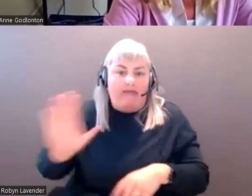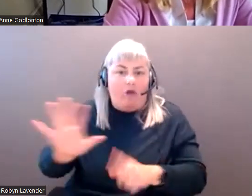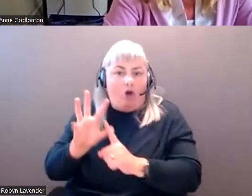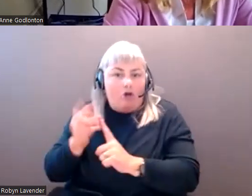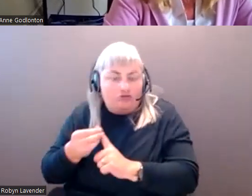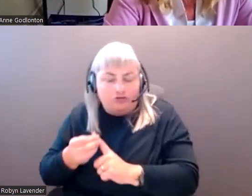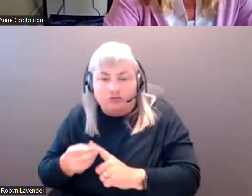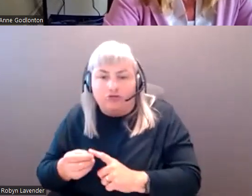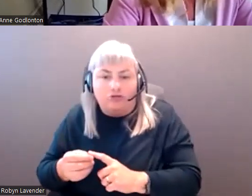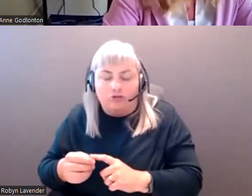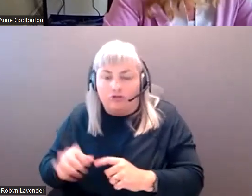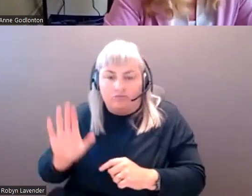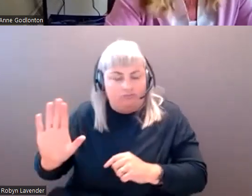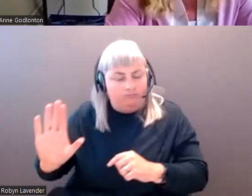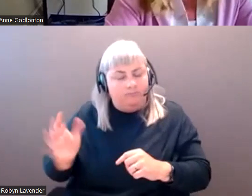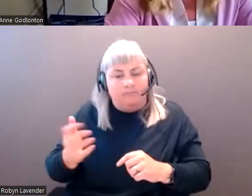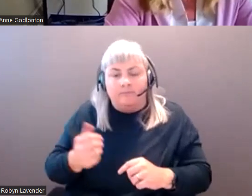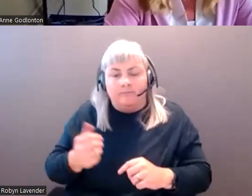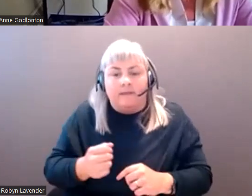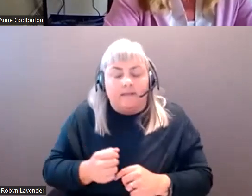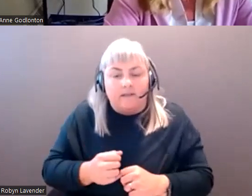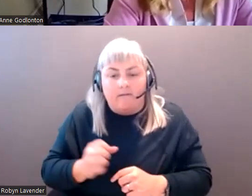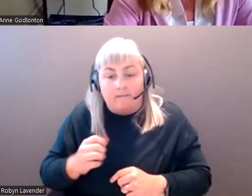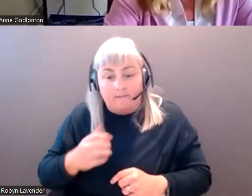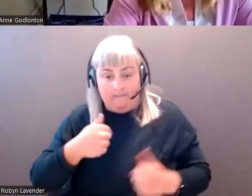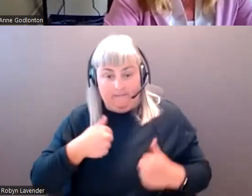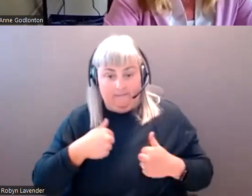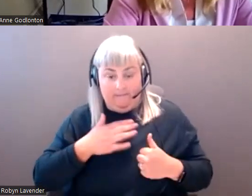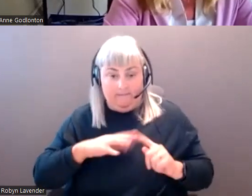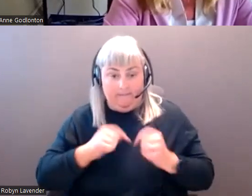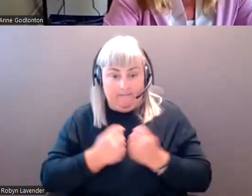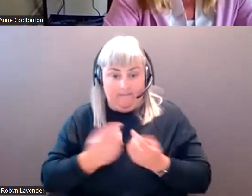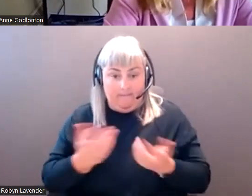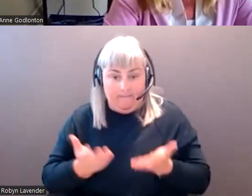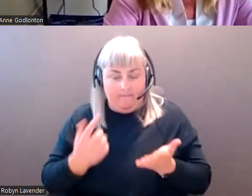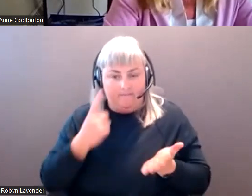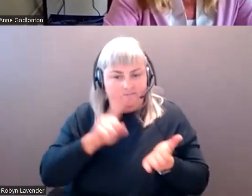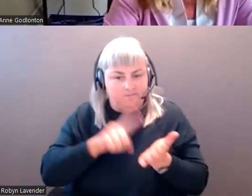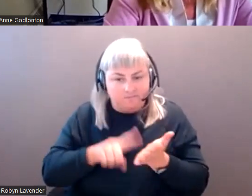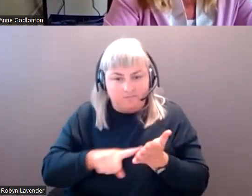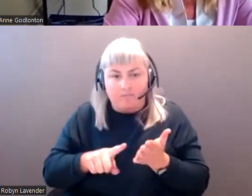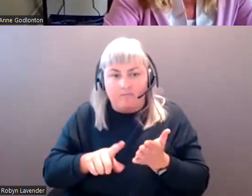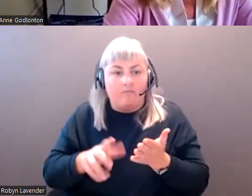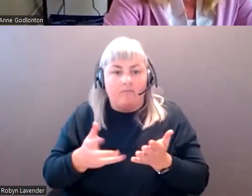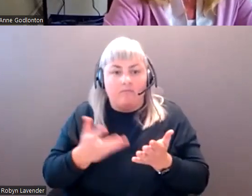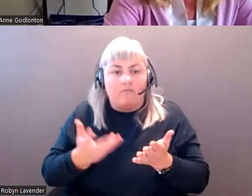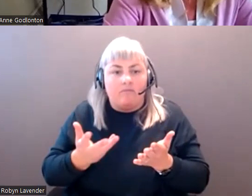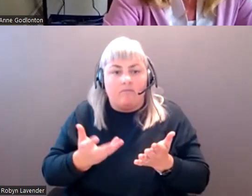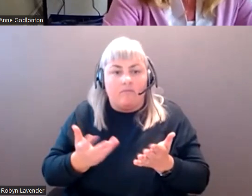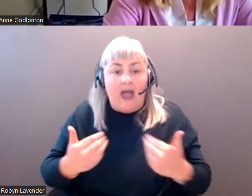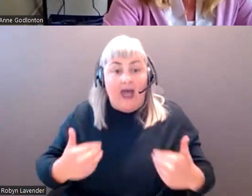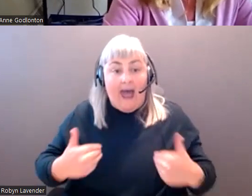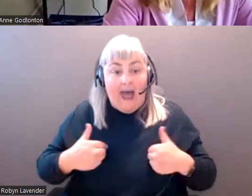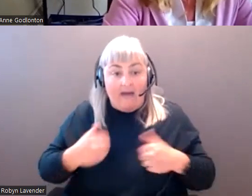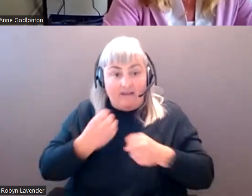I, you know, for me and myself and our team here, looking at those, you know, having those safe